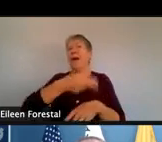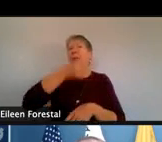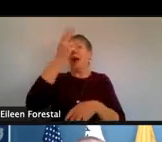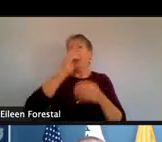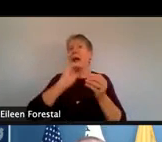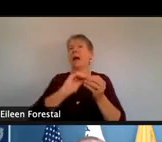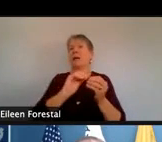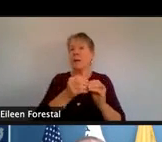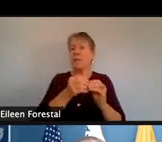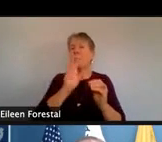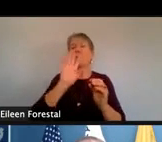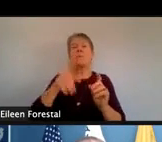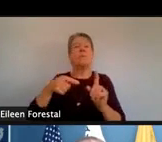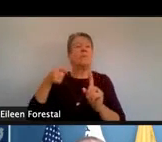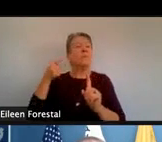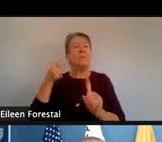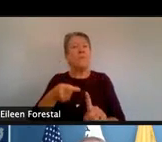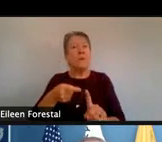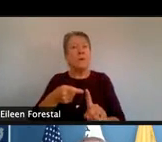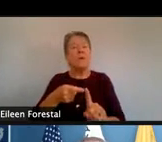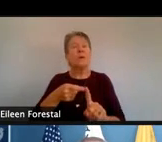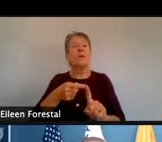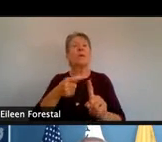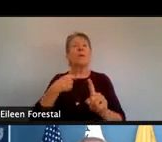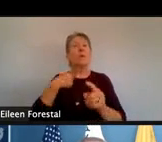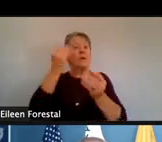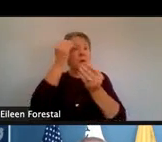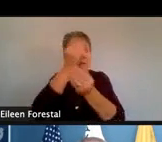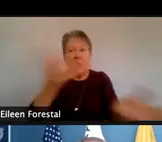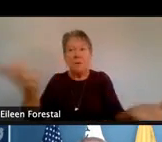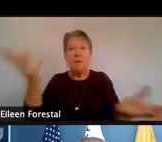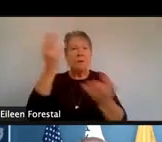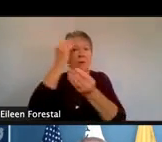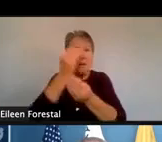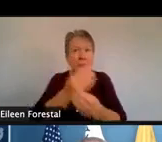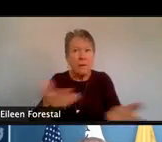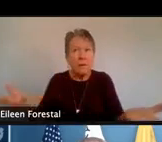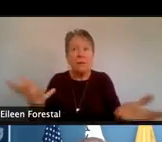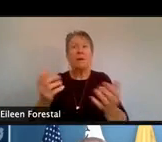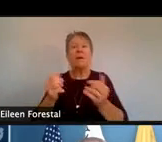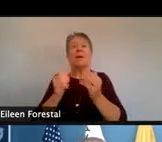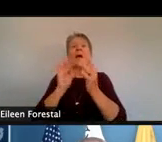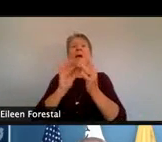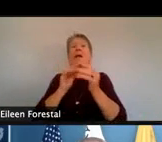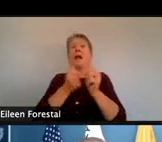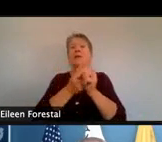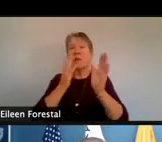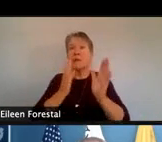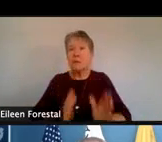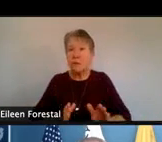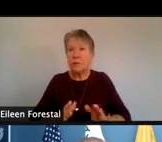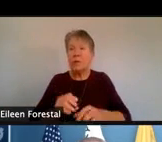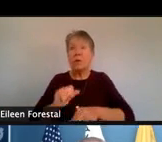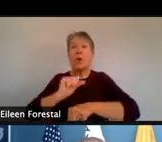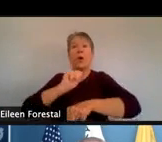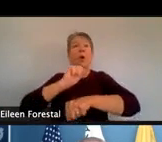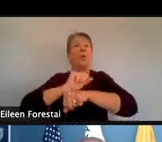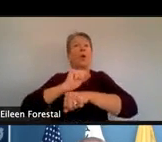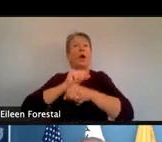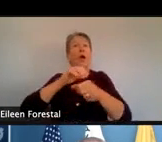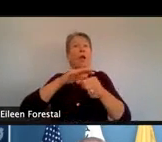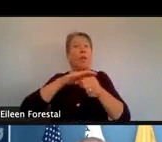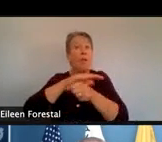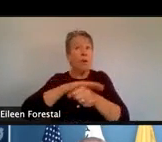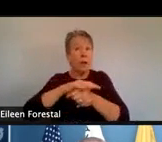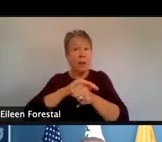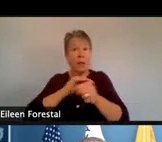leaders, stressing the need to enforce the public health guidelines. And the numbers suggest